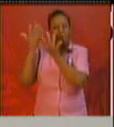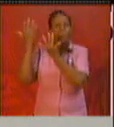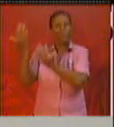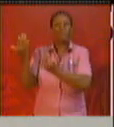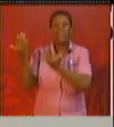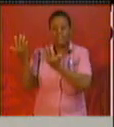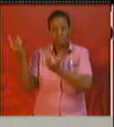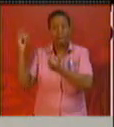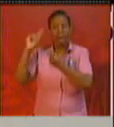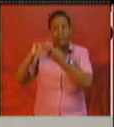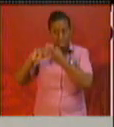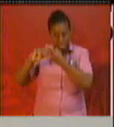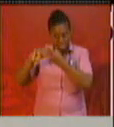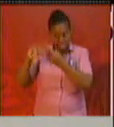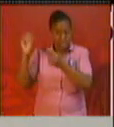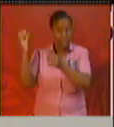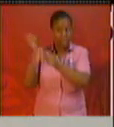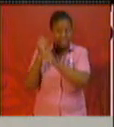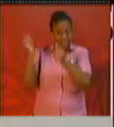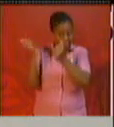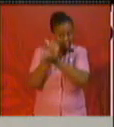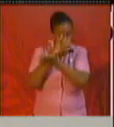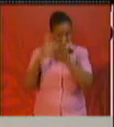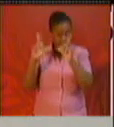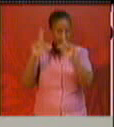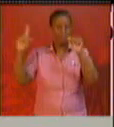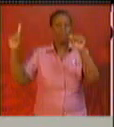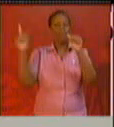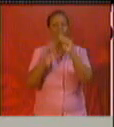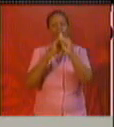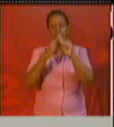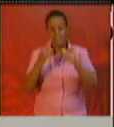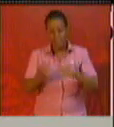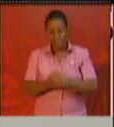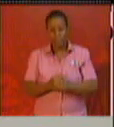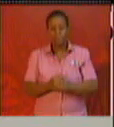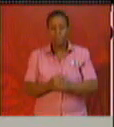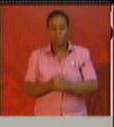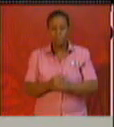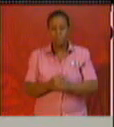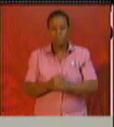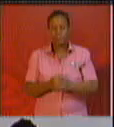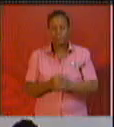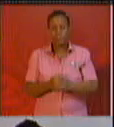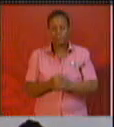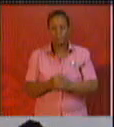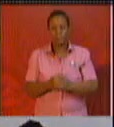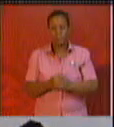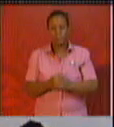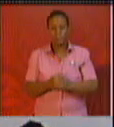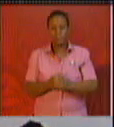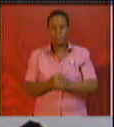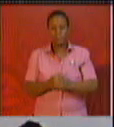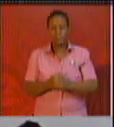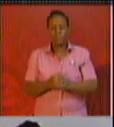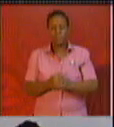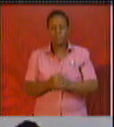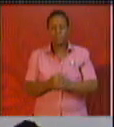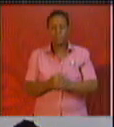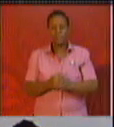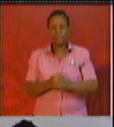particular piece of documentation. Thank you, Dr. Hinds. And I don't know if you want to remind everyone why